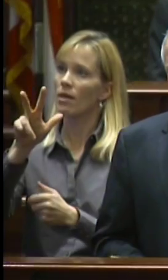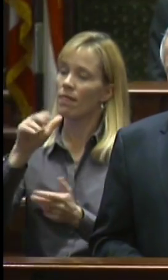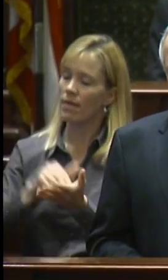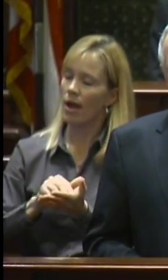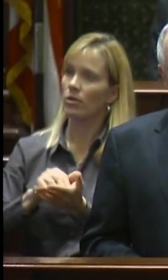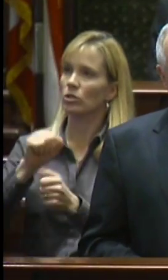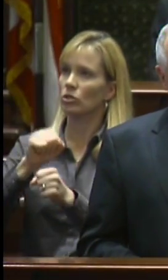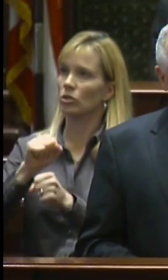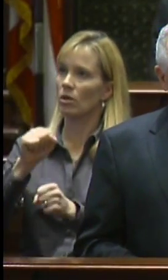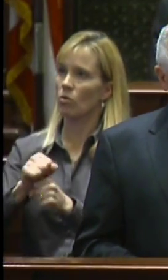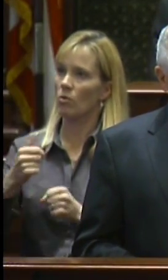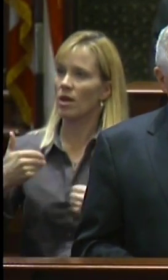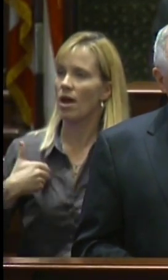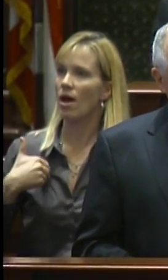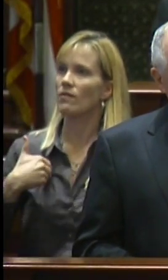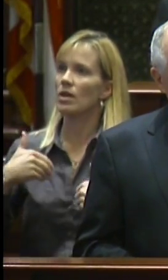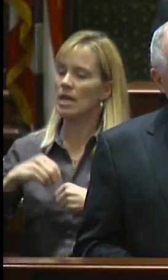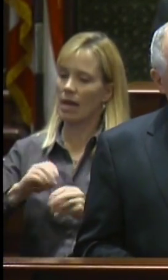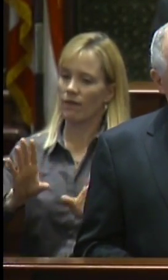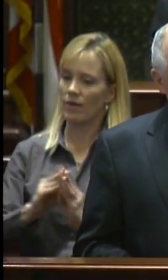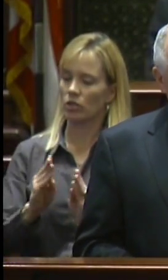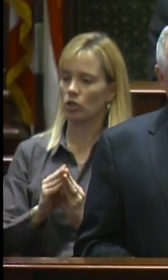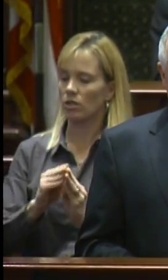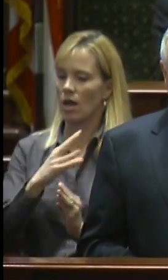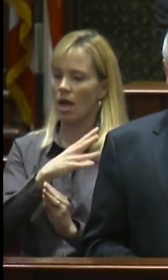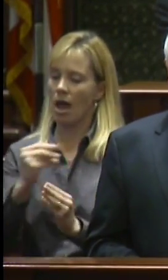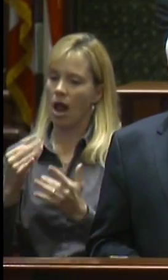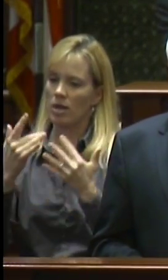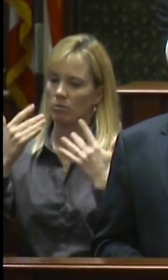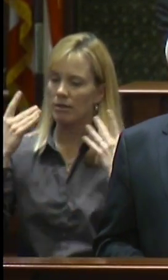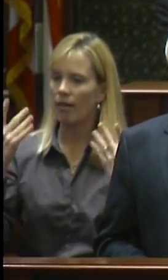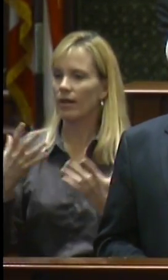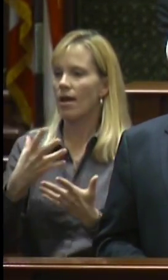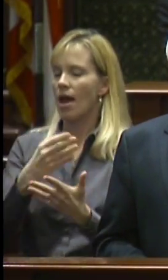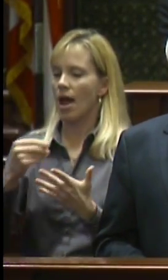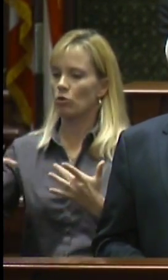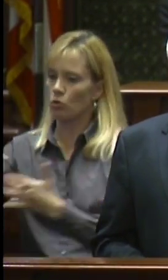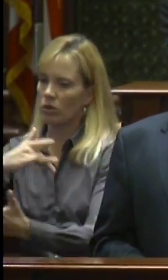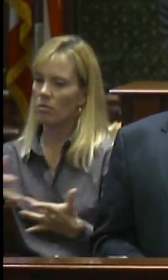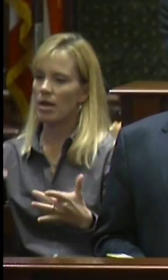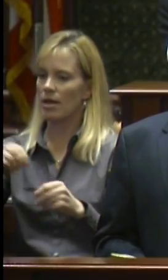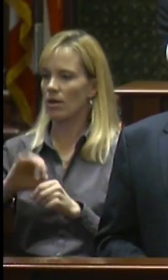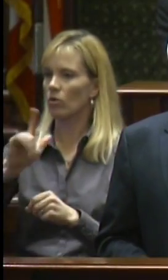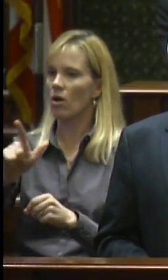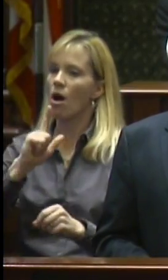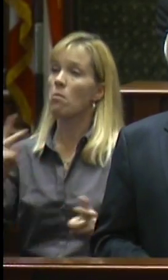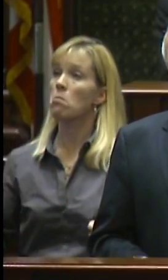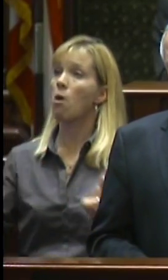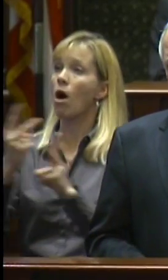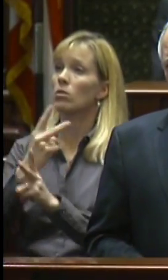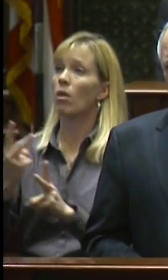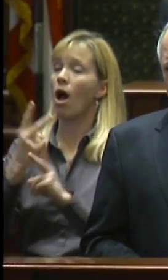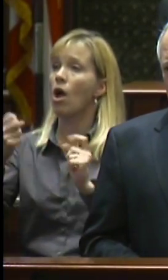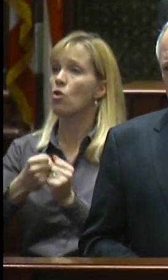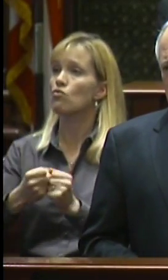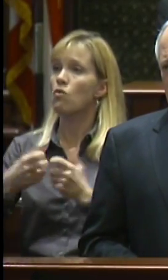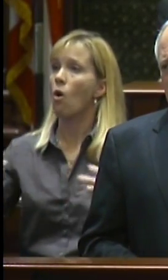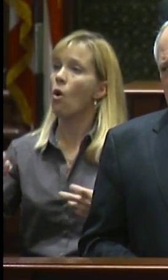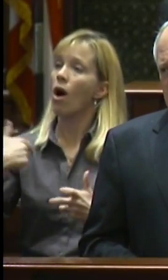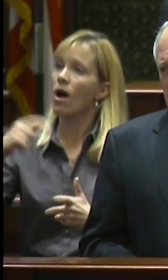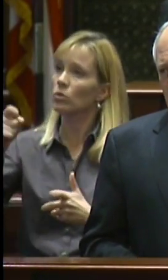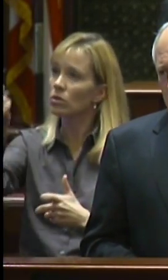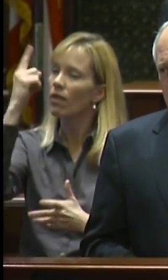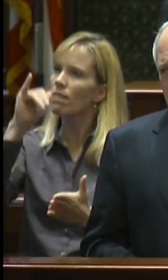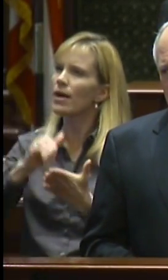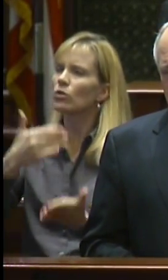303,000 jobs that we have in conventions and hospitality and tourism in Illinois multiply and grow. We have to understand